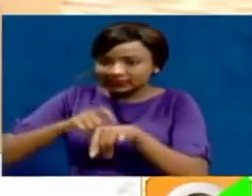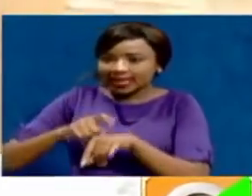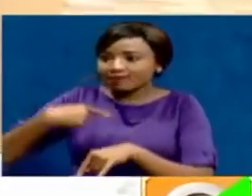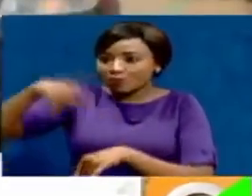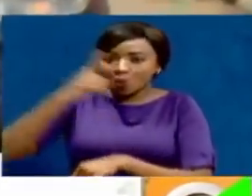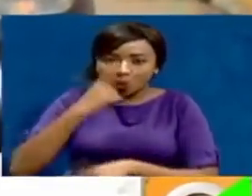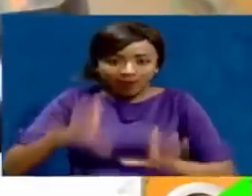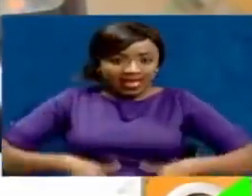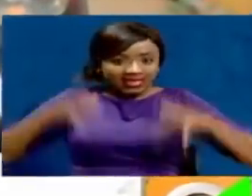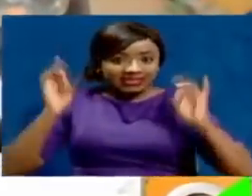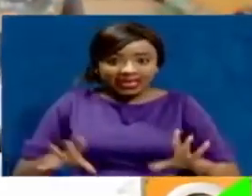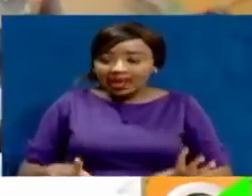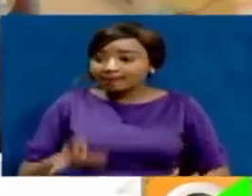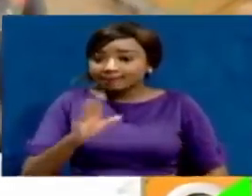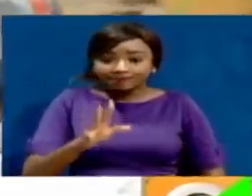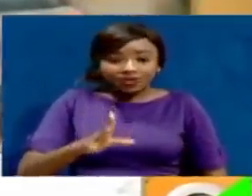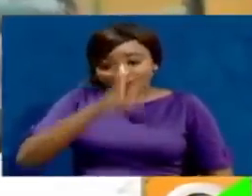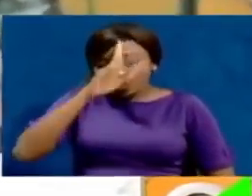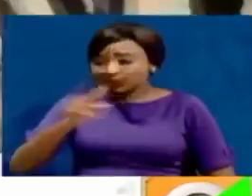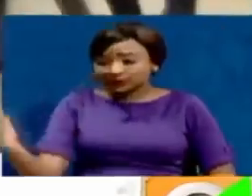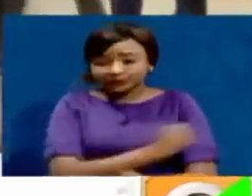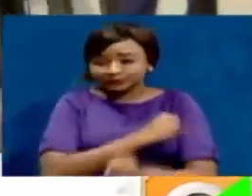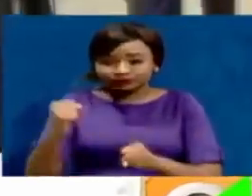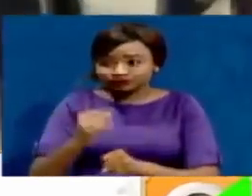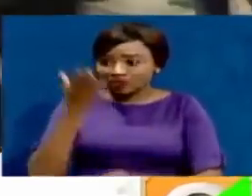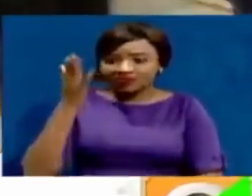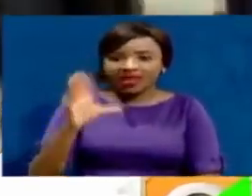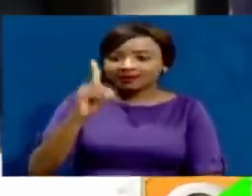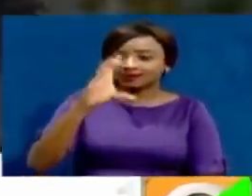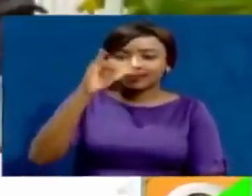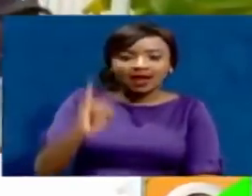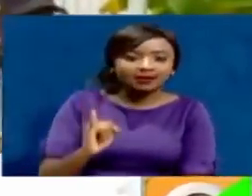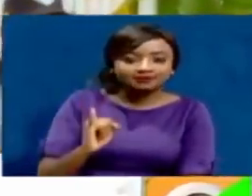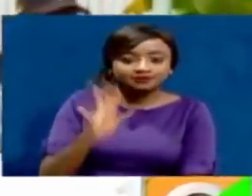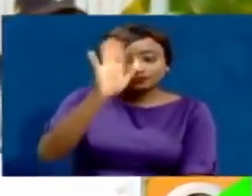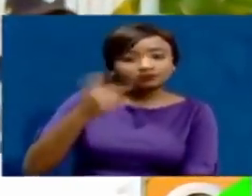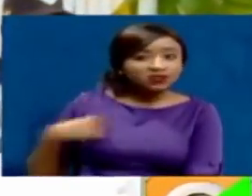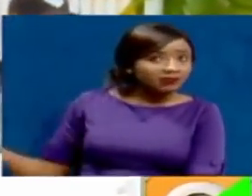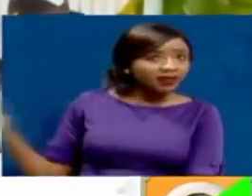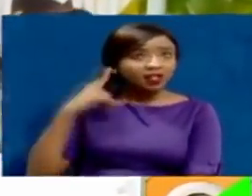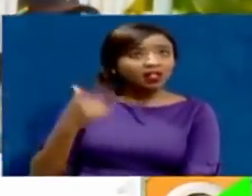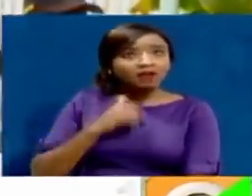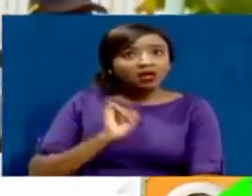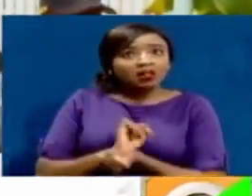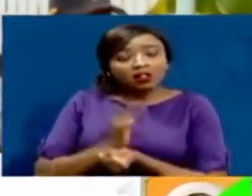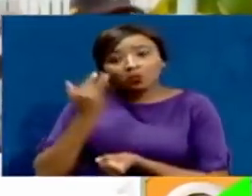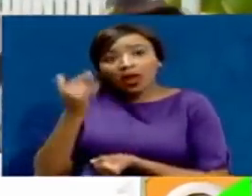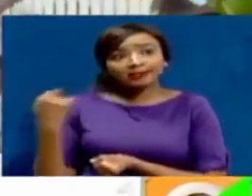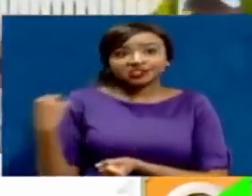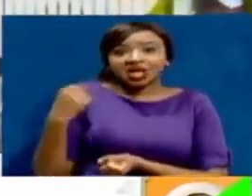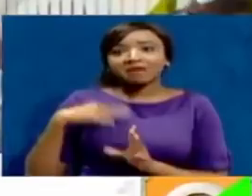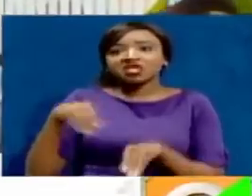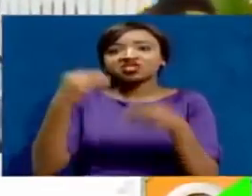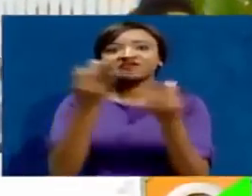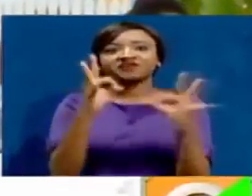in Kitengela was also put under lock and key by DCI detectives. Mimi naambiwa nimeshikwa kwa sababu jana